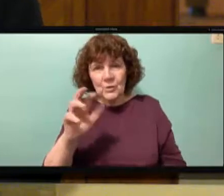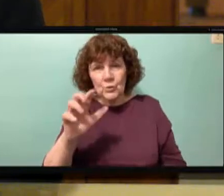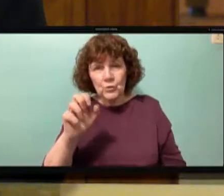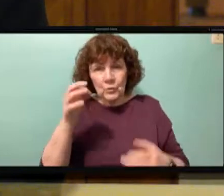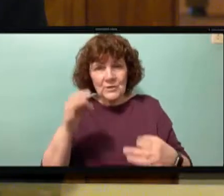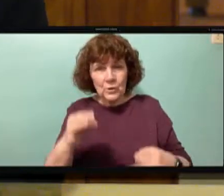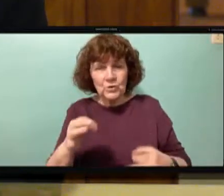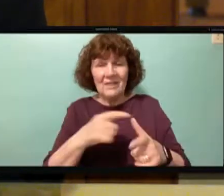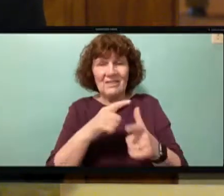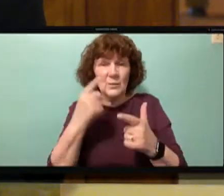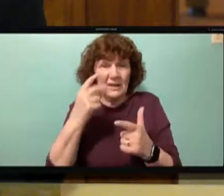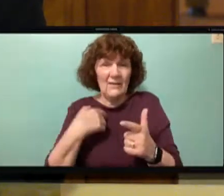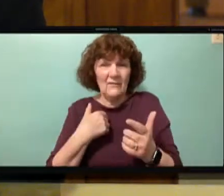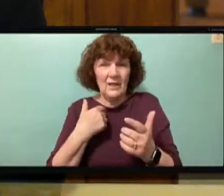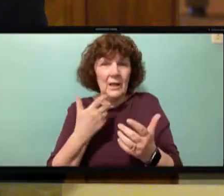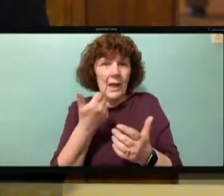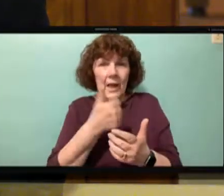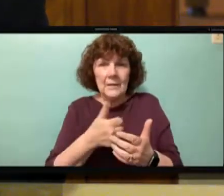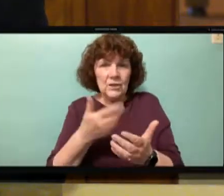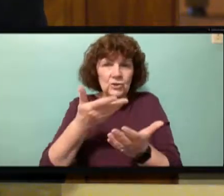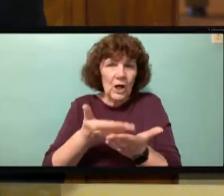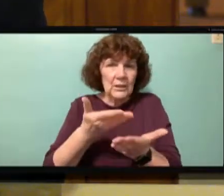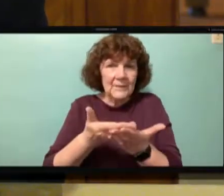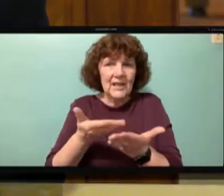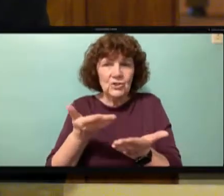there, and usually that's where they put the waiver